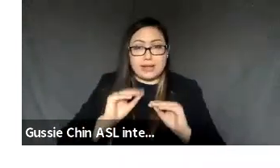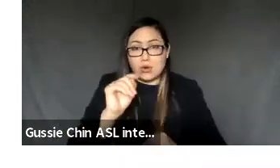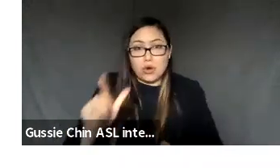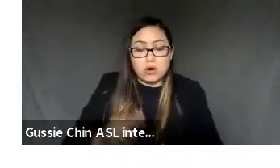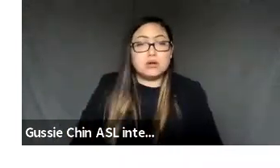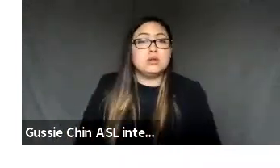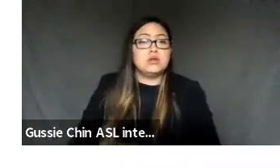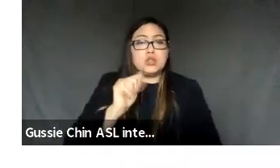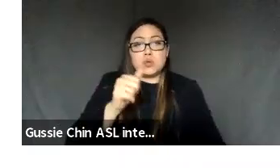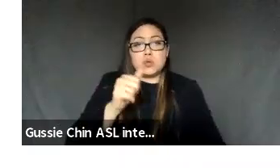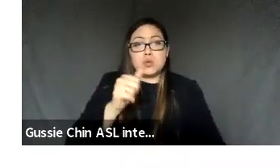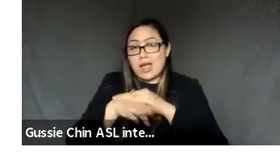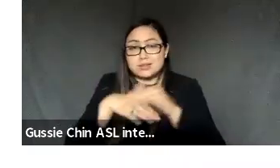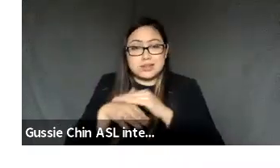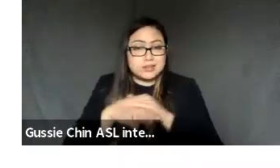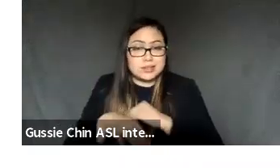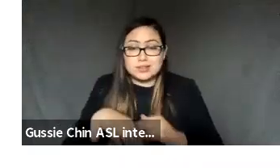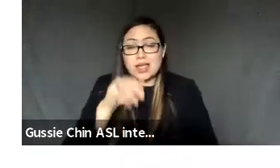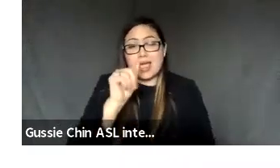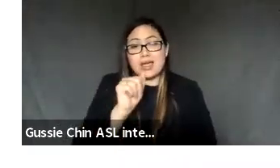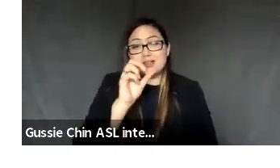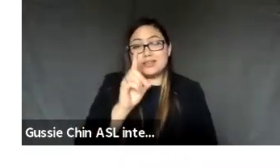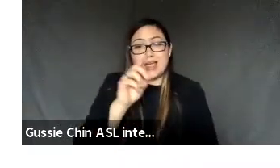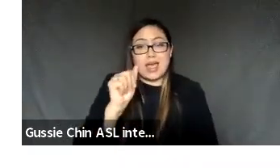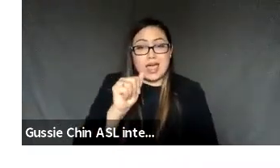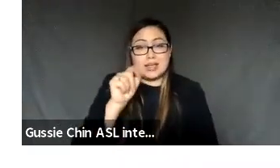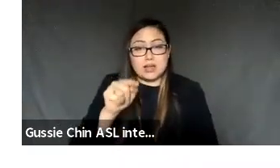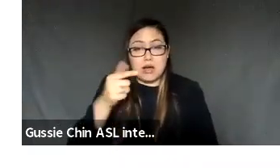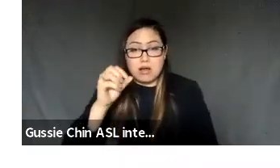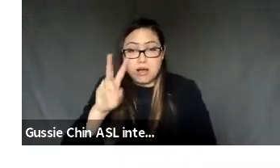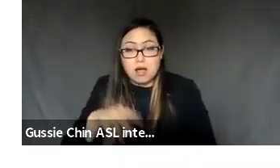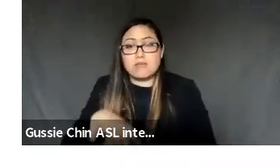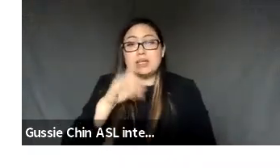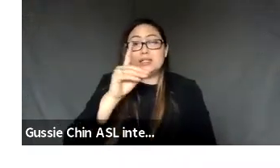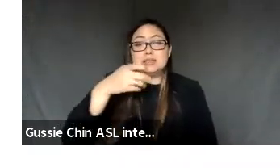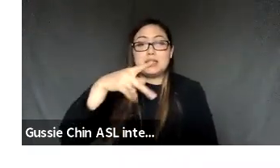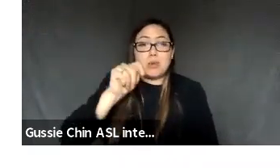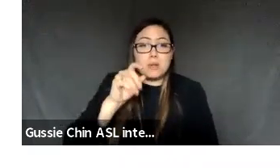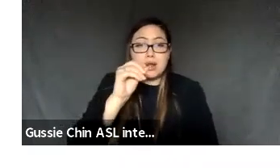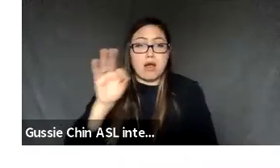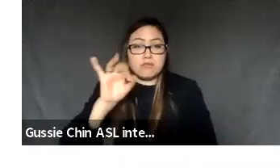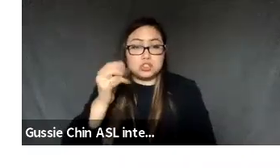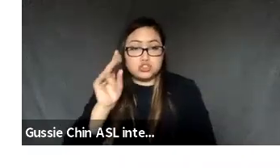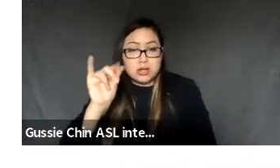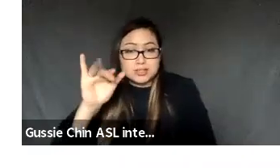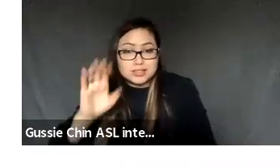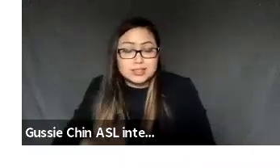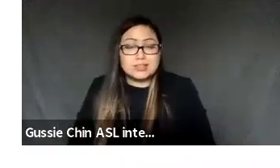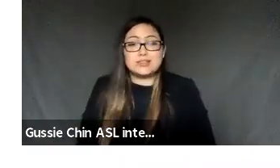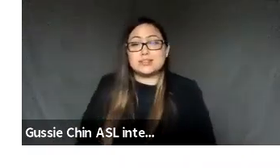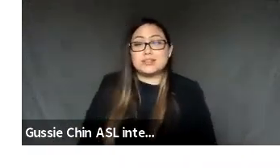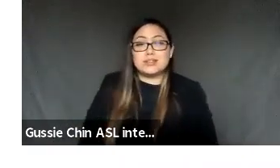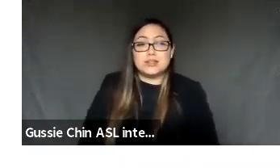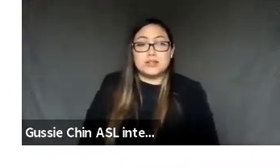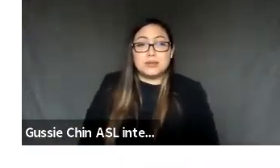You can access it at ada.gov. And then you can hit the search criteria. And in the search criteria, you can put in the title of it, which